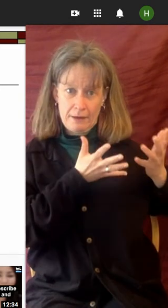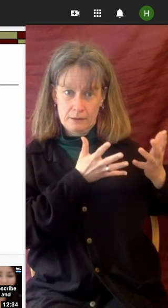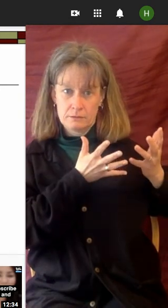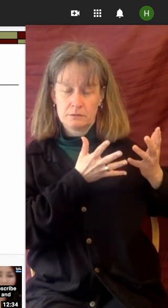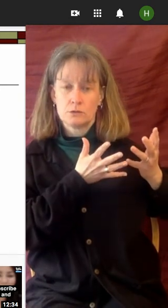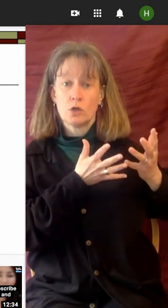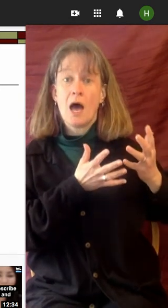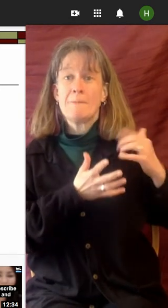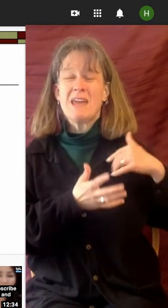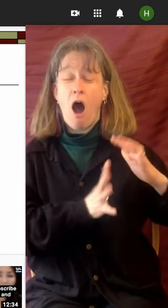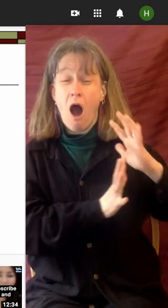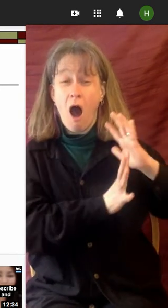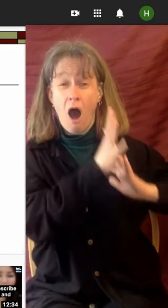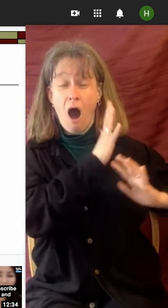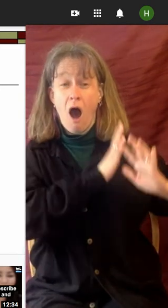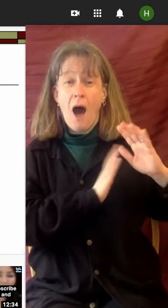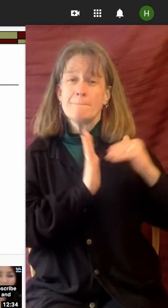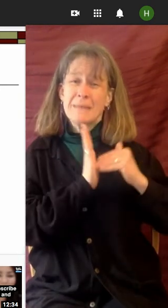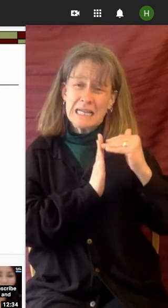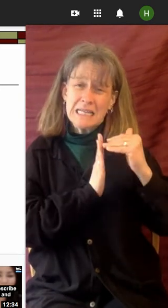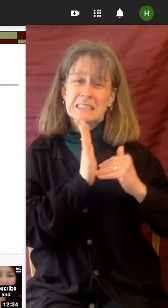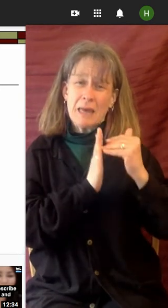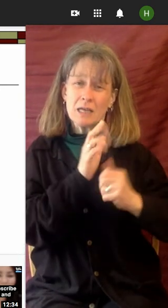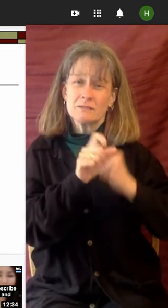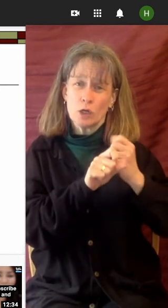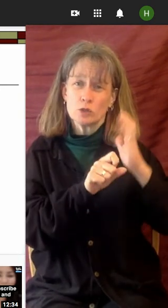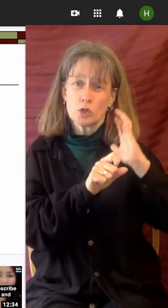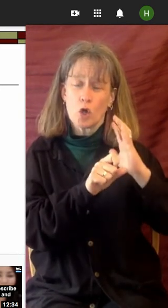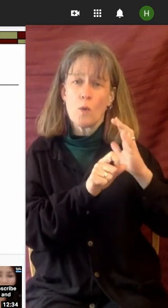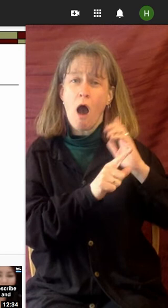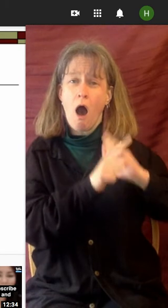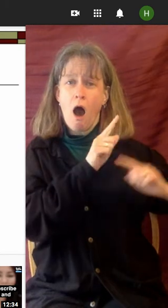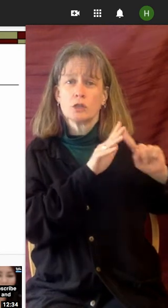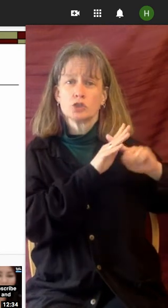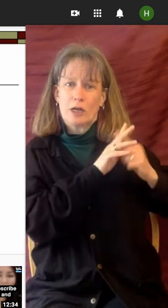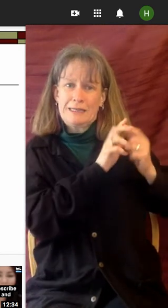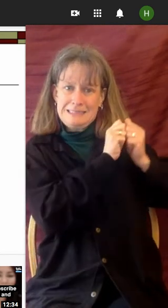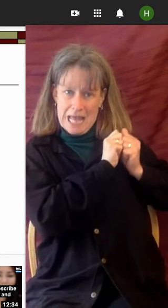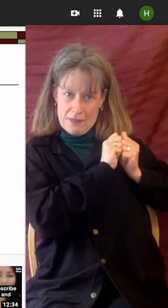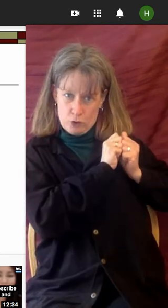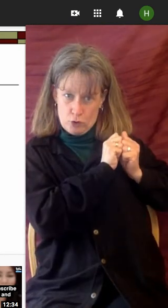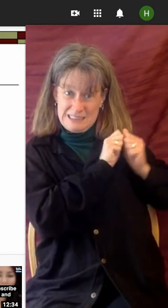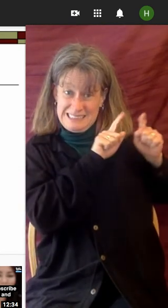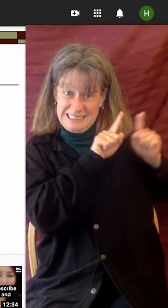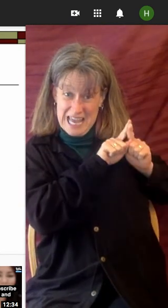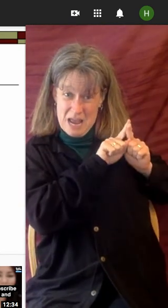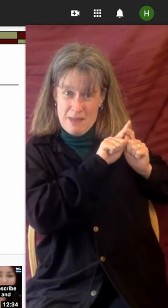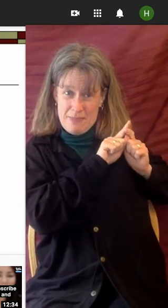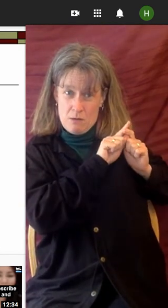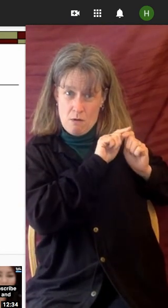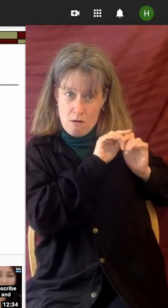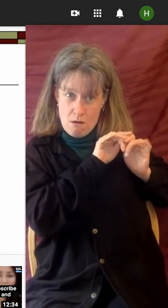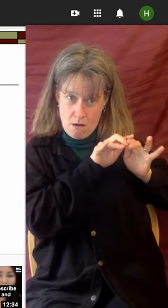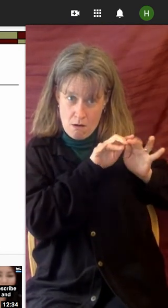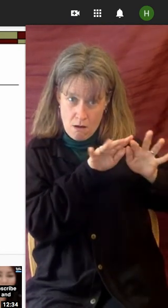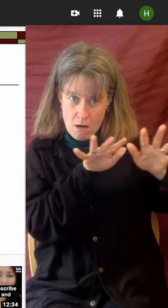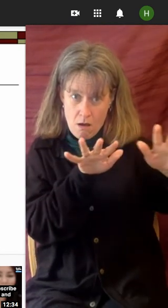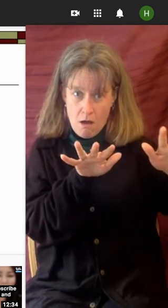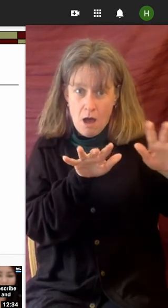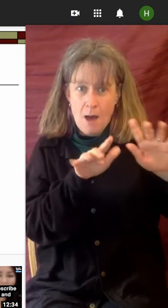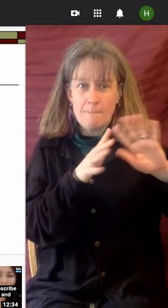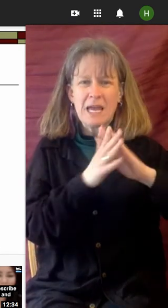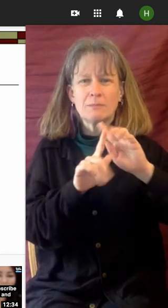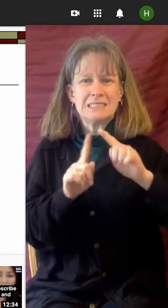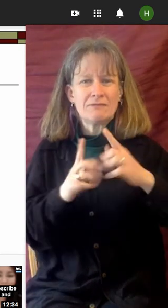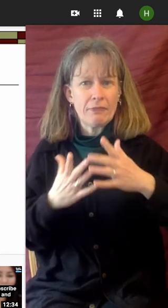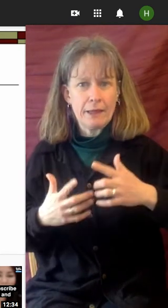all started from something that was the same, and then we branched off into the different life forms that